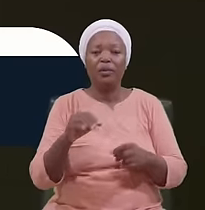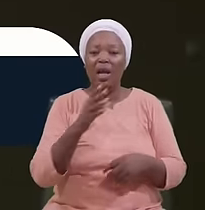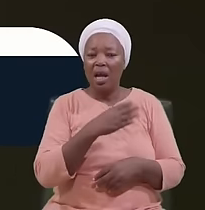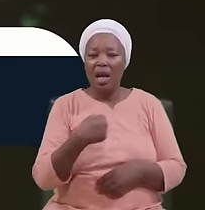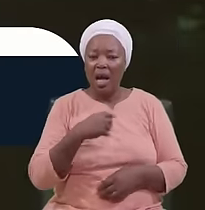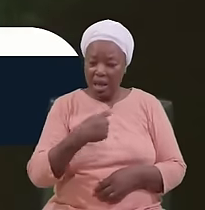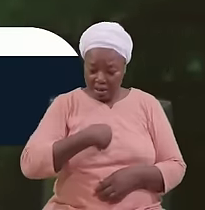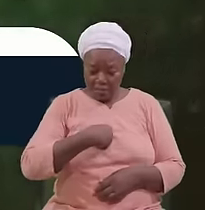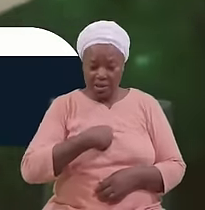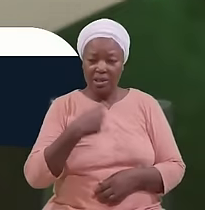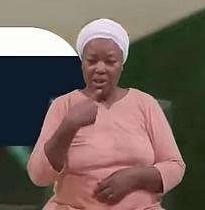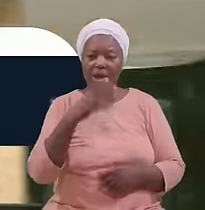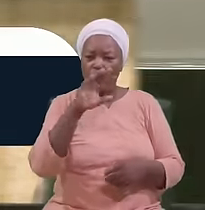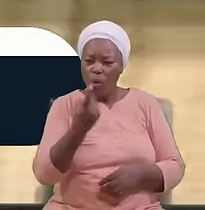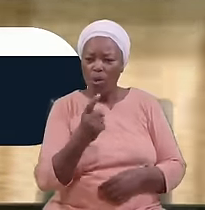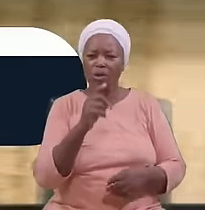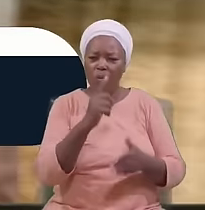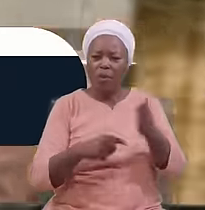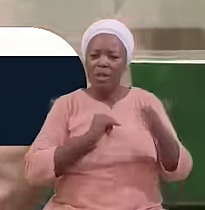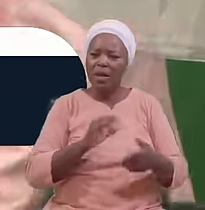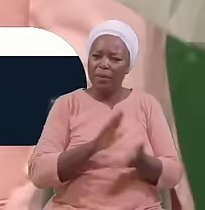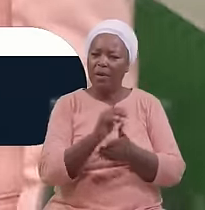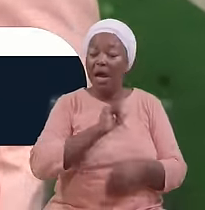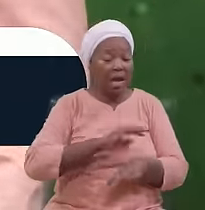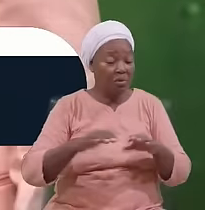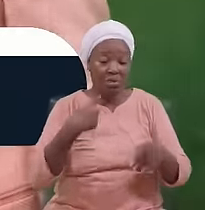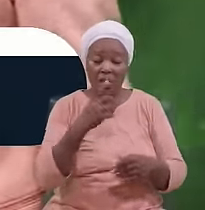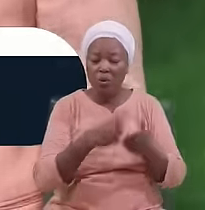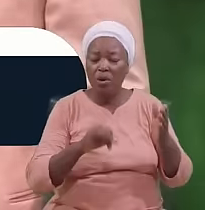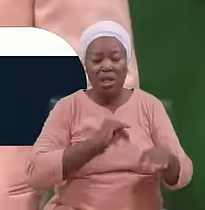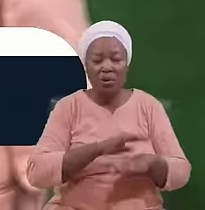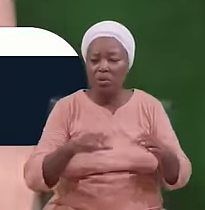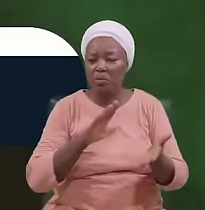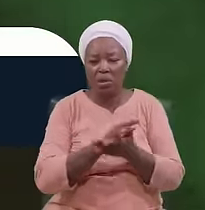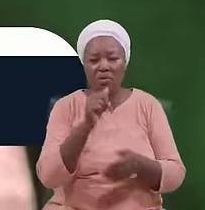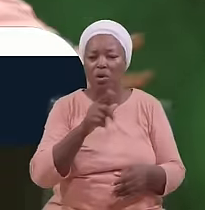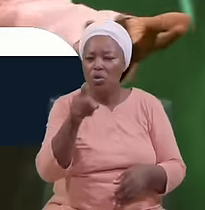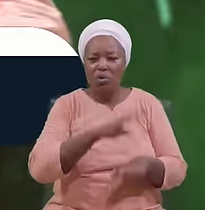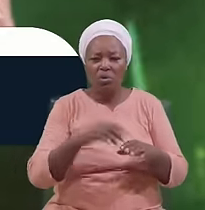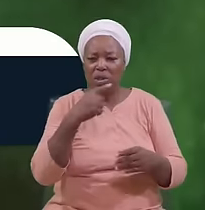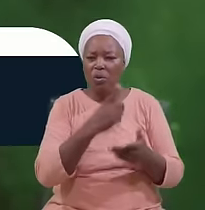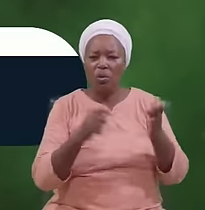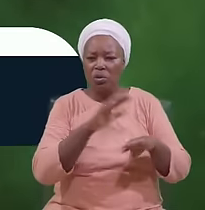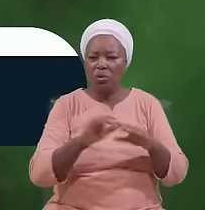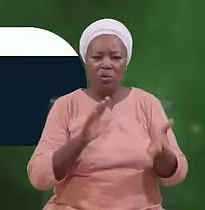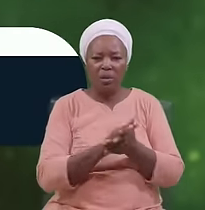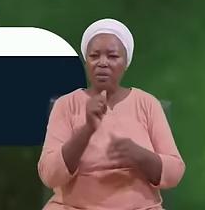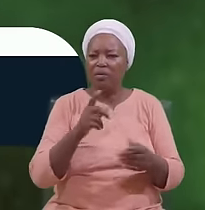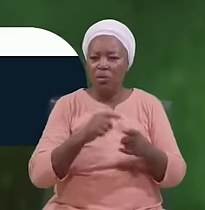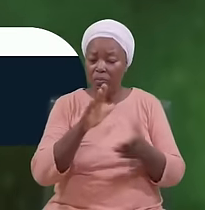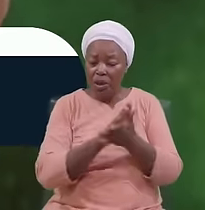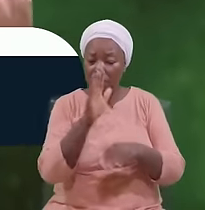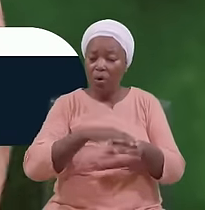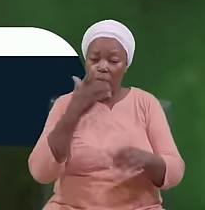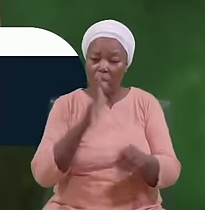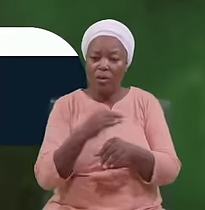say only what I believe. I don't say what I don't believe. You don't say what you don't believe. You believe in the promises